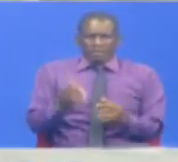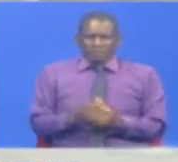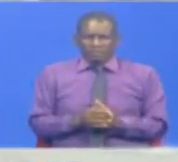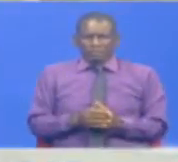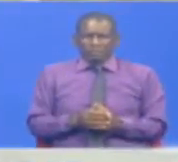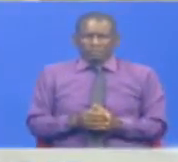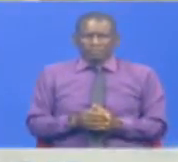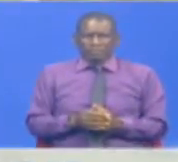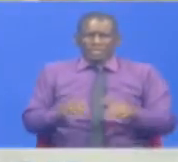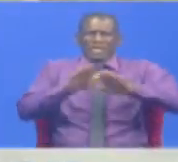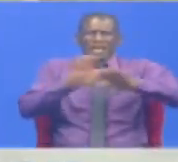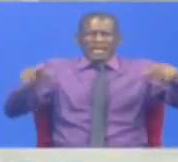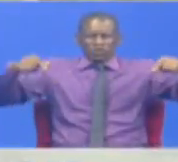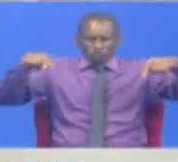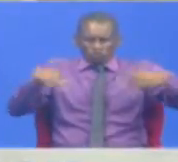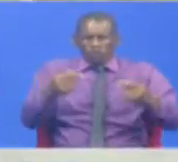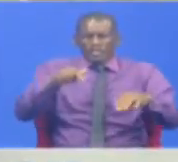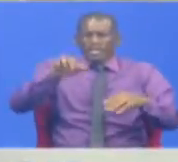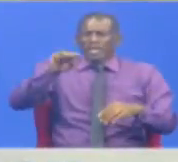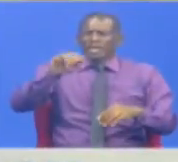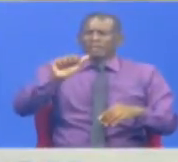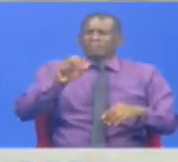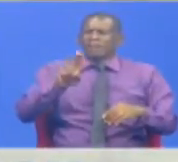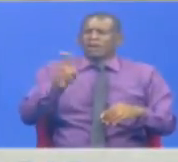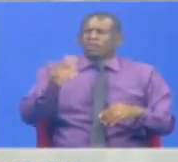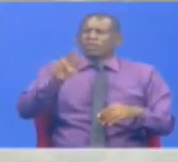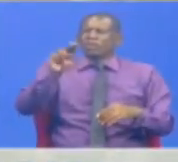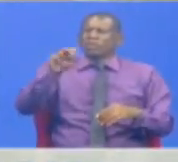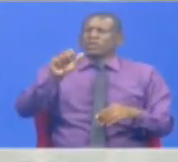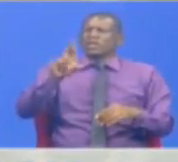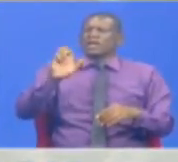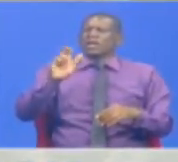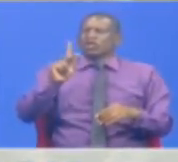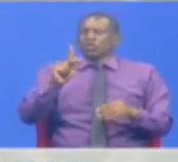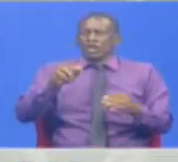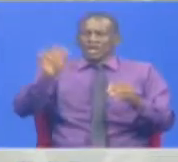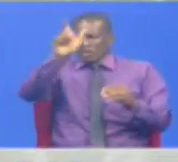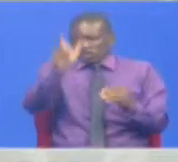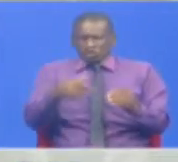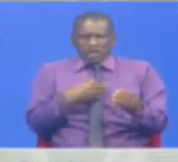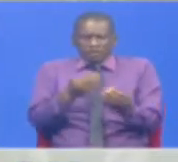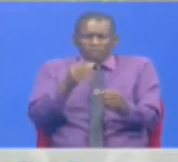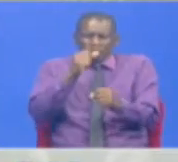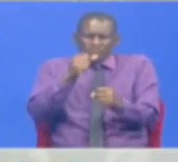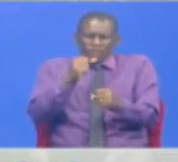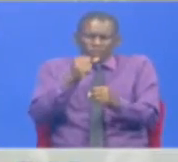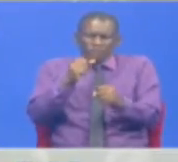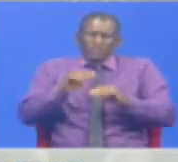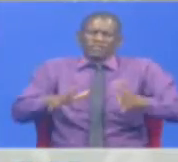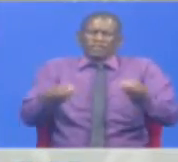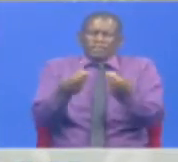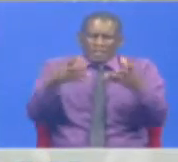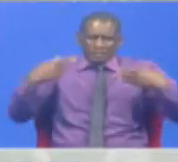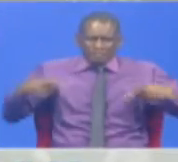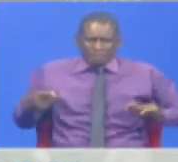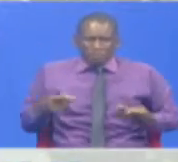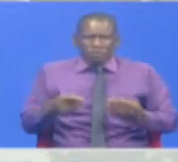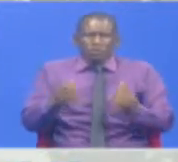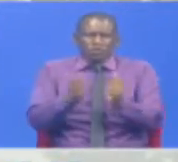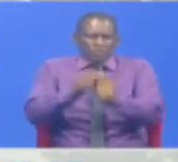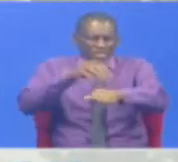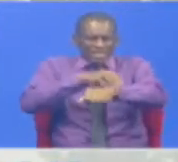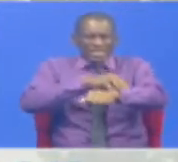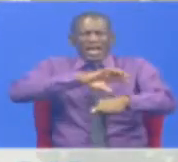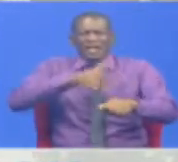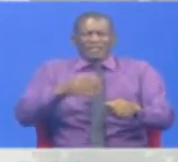The land conflict within the Mau Narok region has left many nursing fresh injuries and others rubbing old wounds.